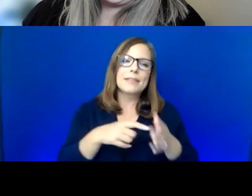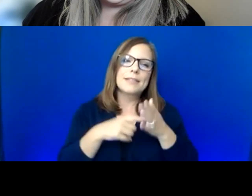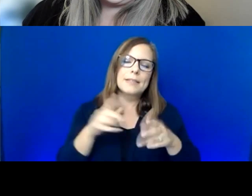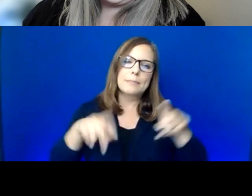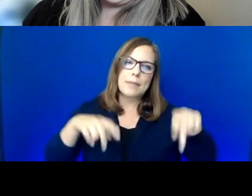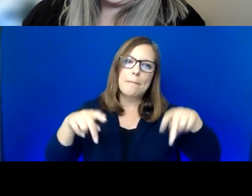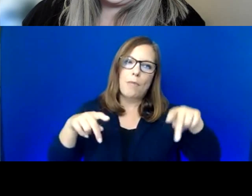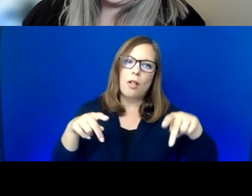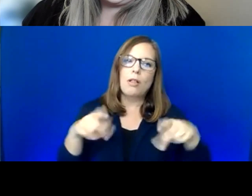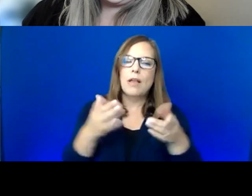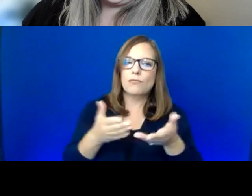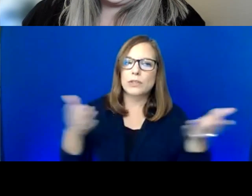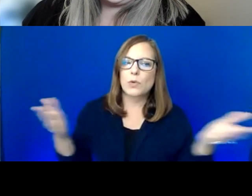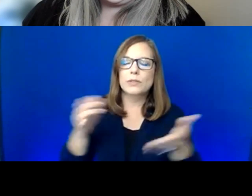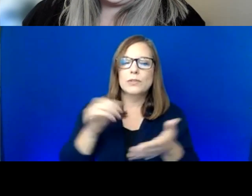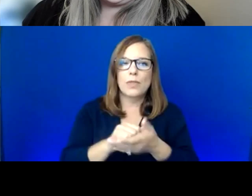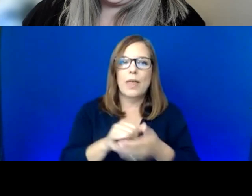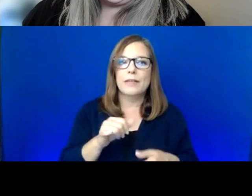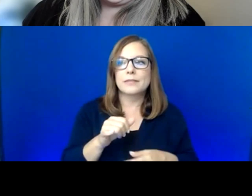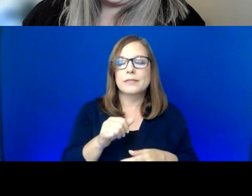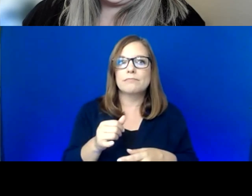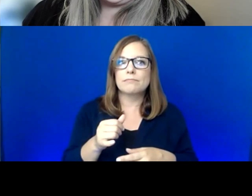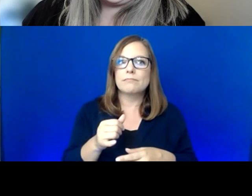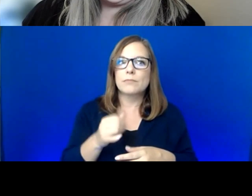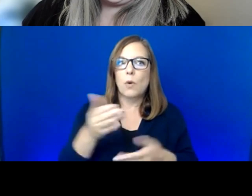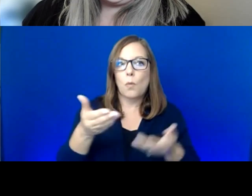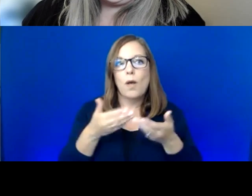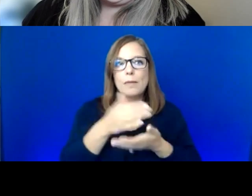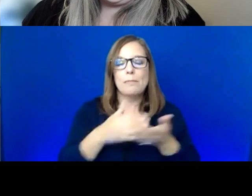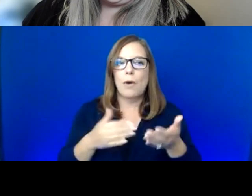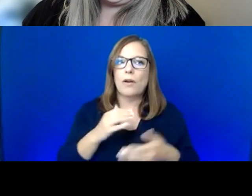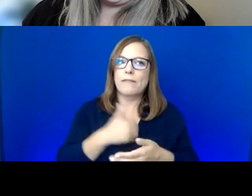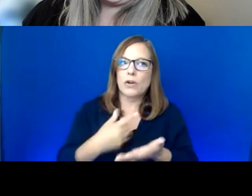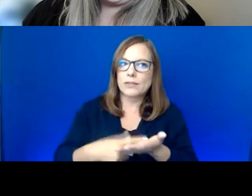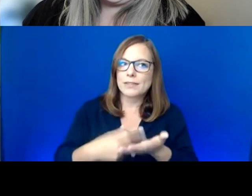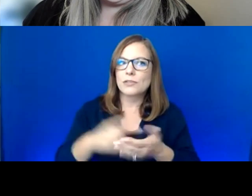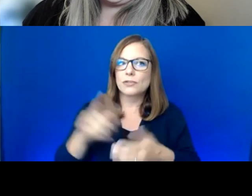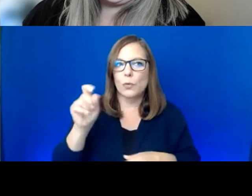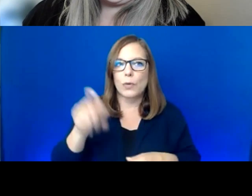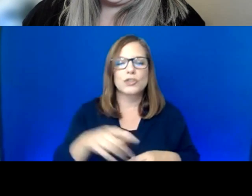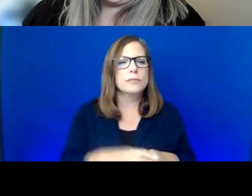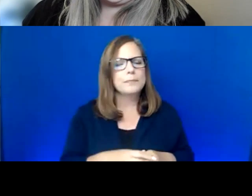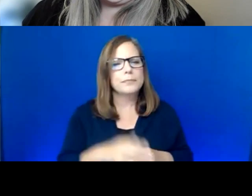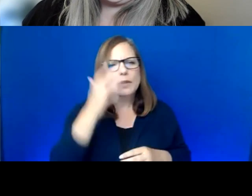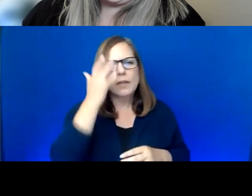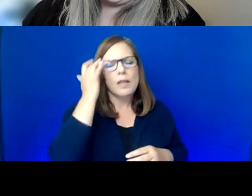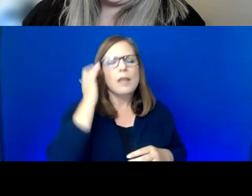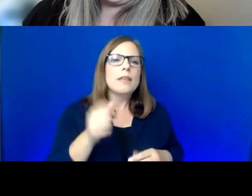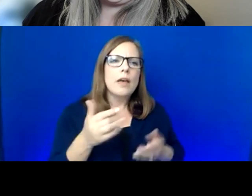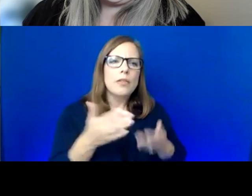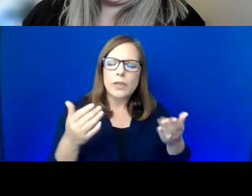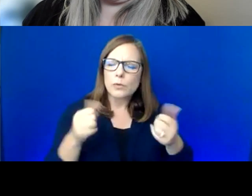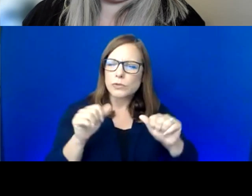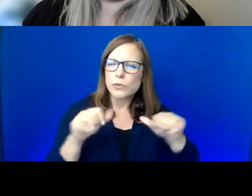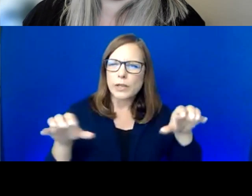is absolutely a welcome part of the question. Second, I think the one thing that we're trying to do here really also is called the